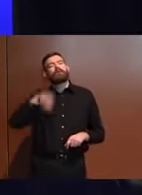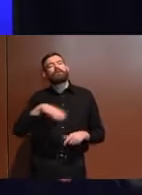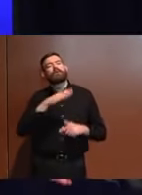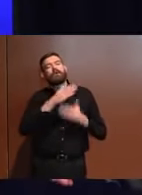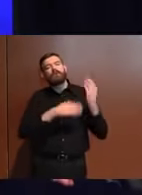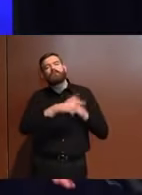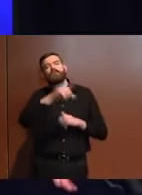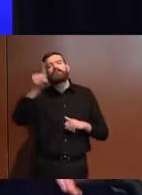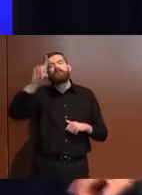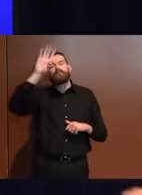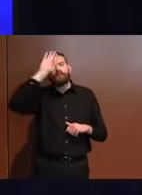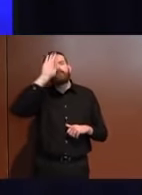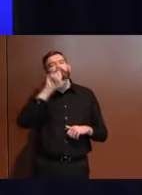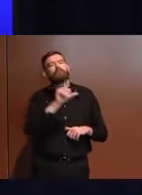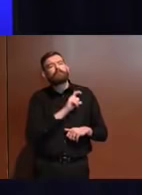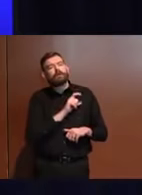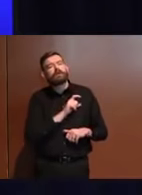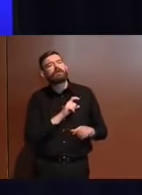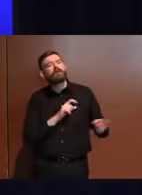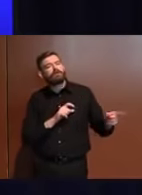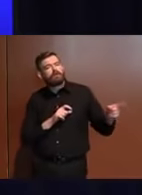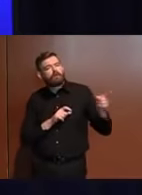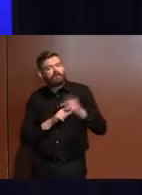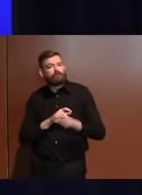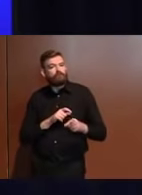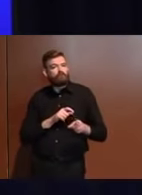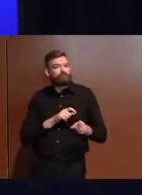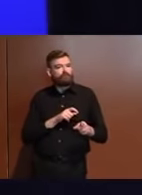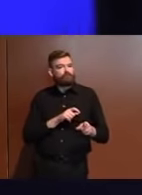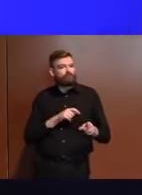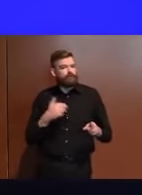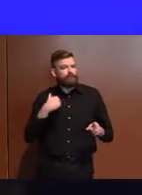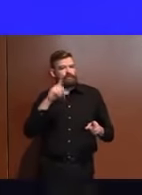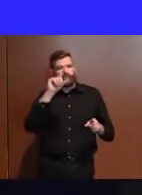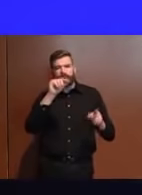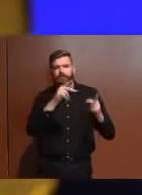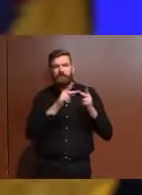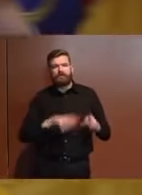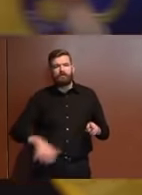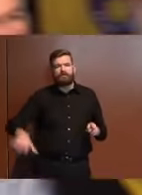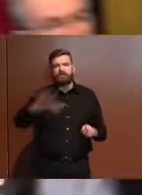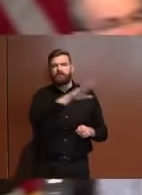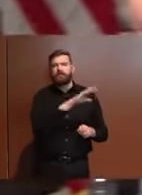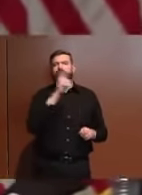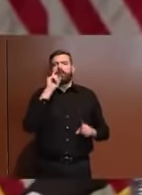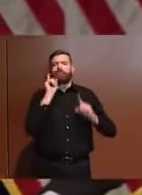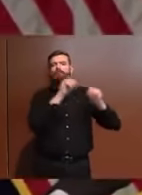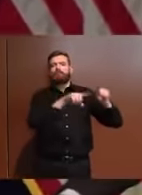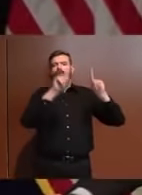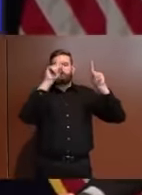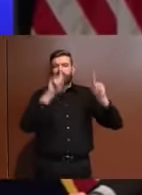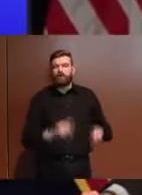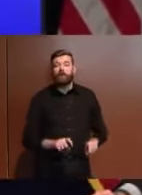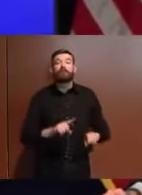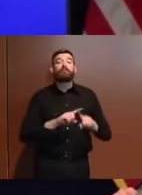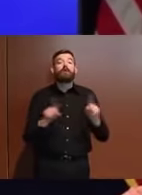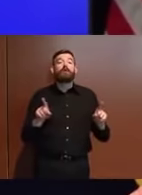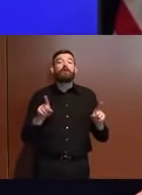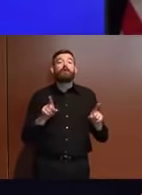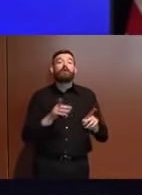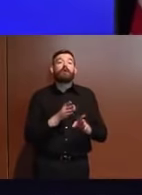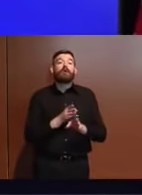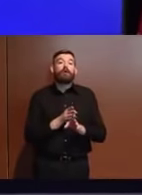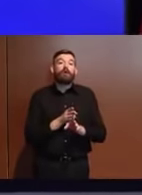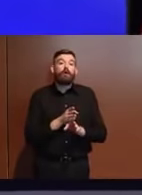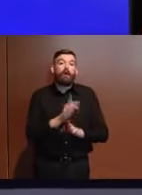that list of 20 or so sites. Mahan, could we let folks know at some point afterward, other than what we're doing in both Bergen